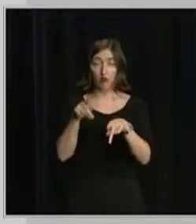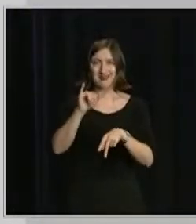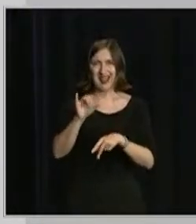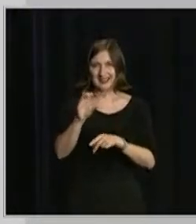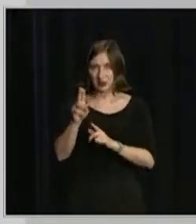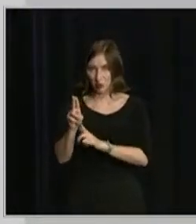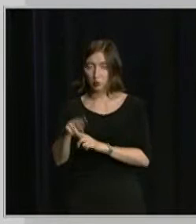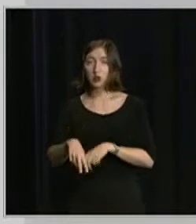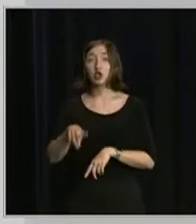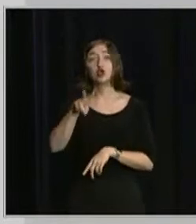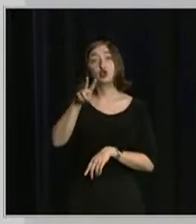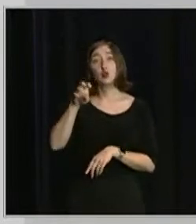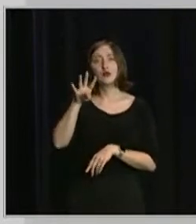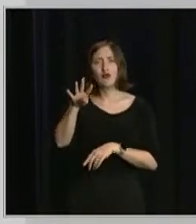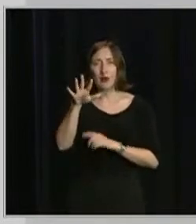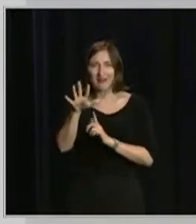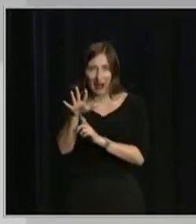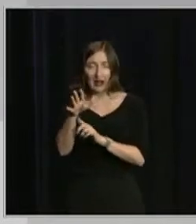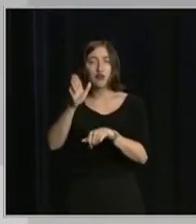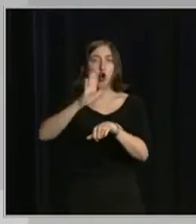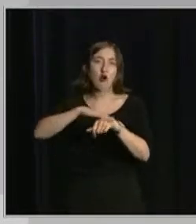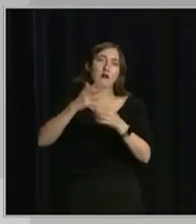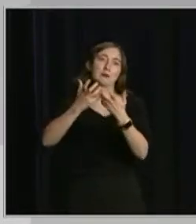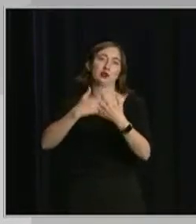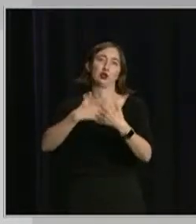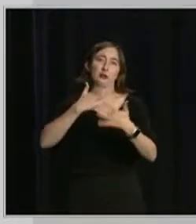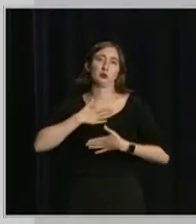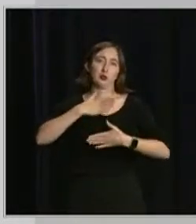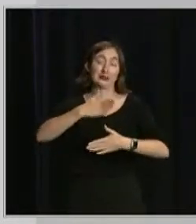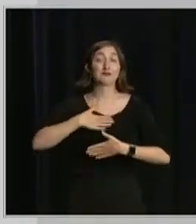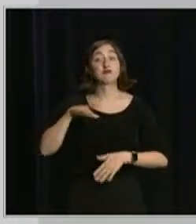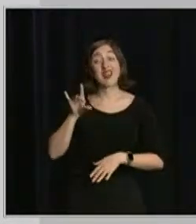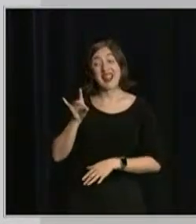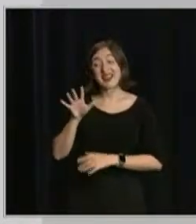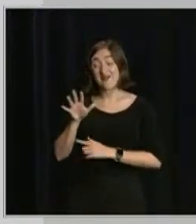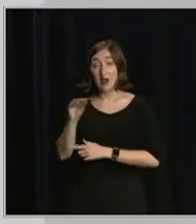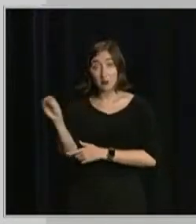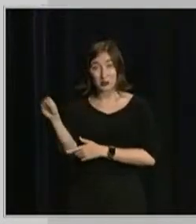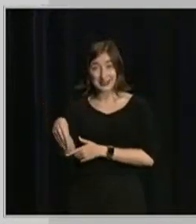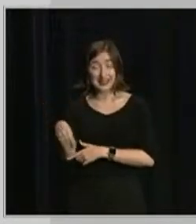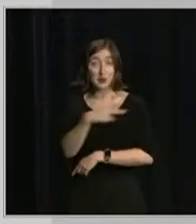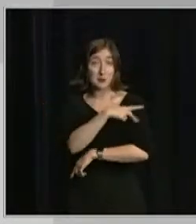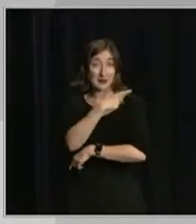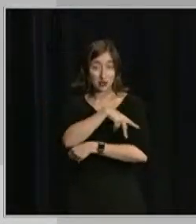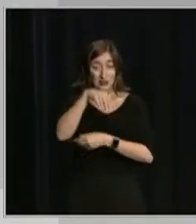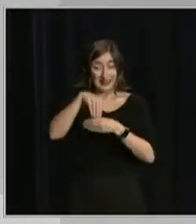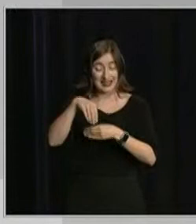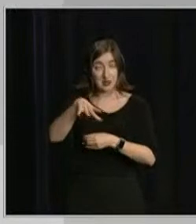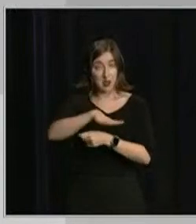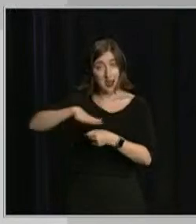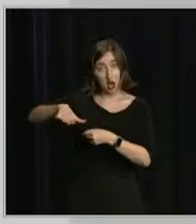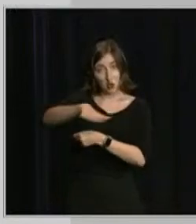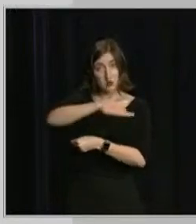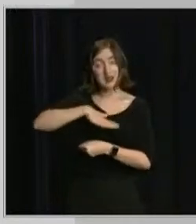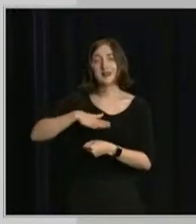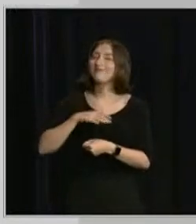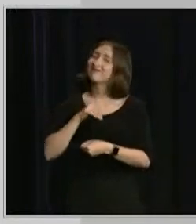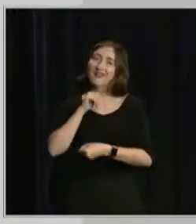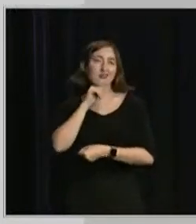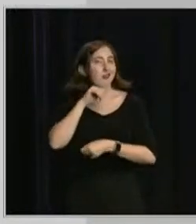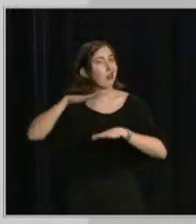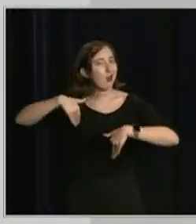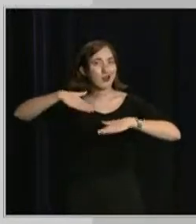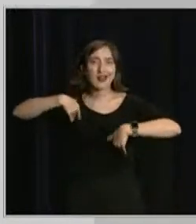on ventilators. As noted, 85% of patients in the area, nearly 9 out of 10 in hospitals, are